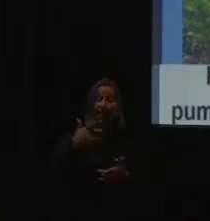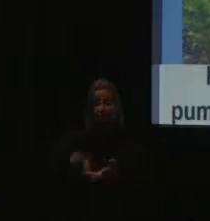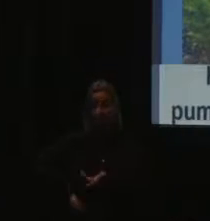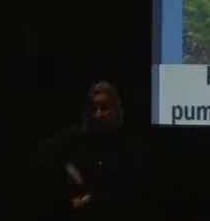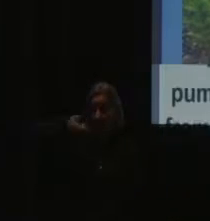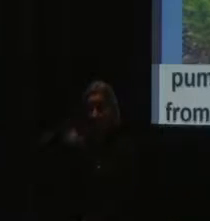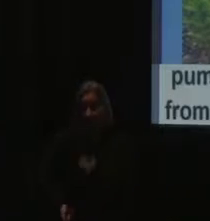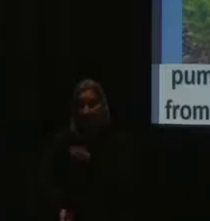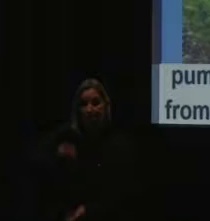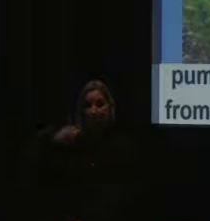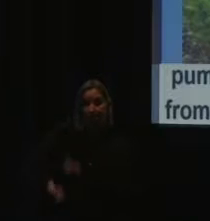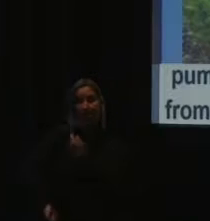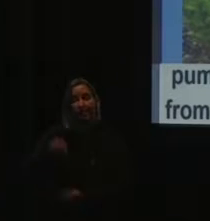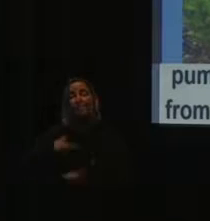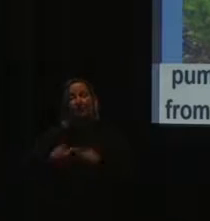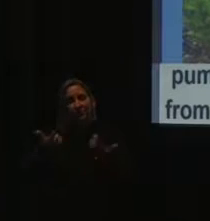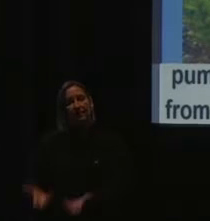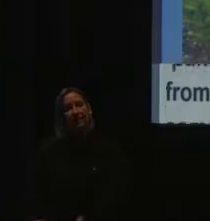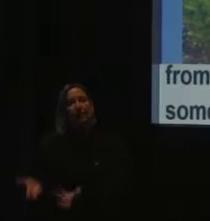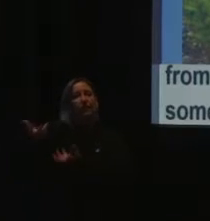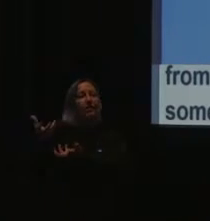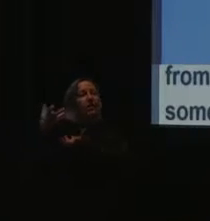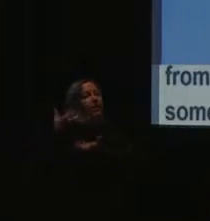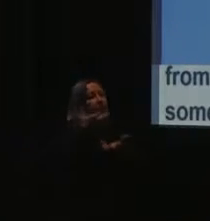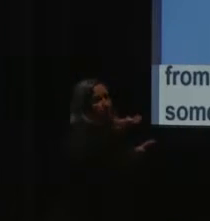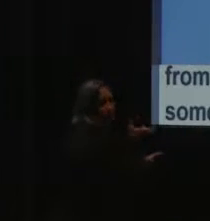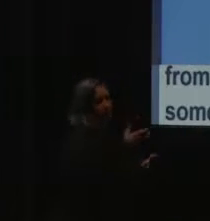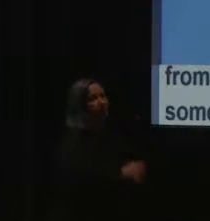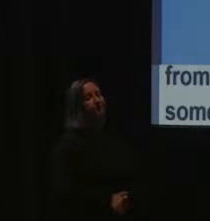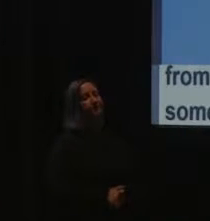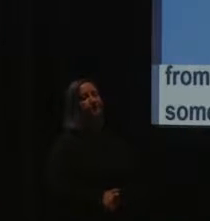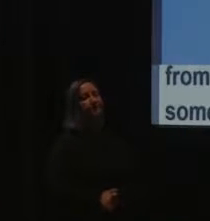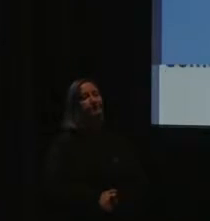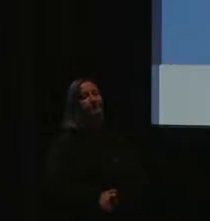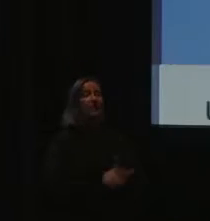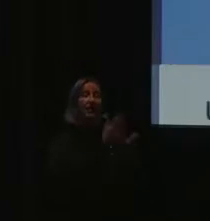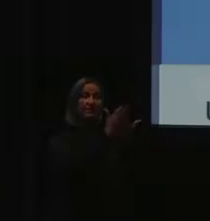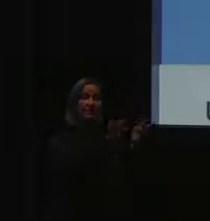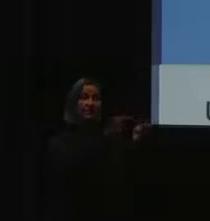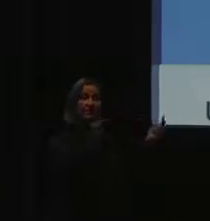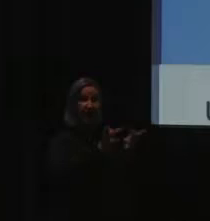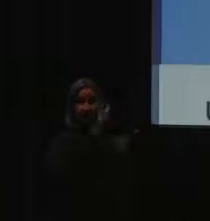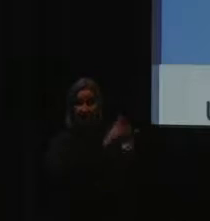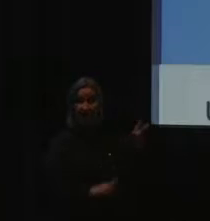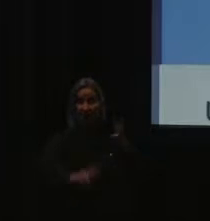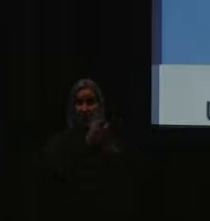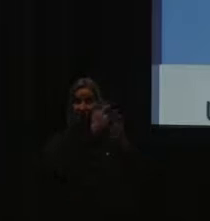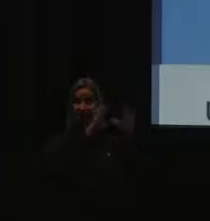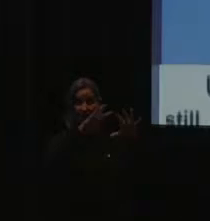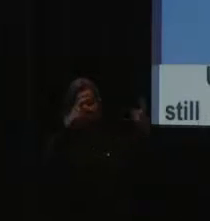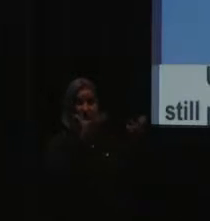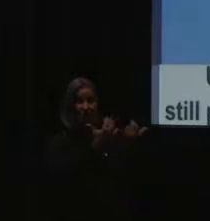well, but it's still some work, and you're still carrying it around. Unfortunately, in many parts of the world, there are still people who